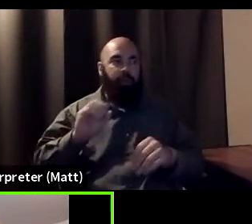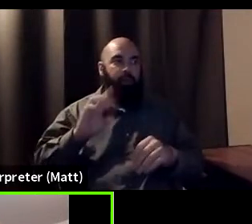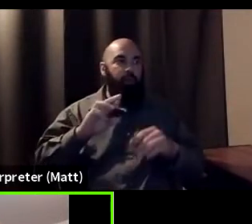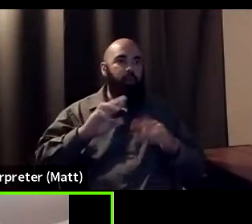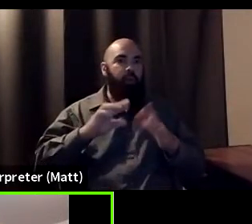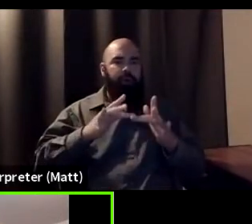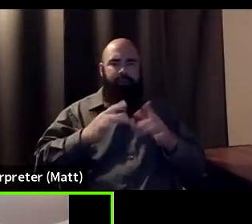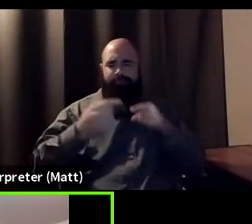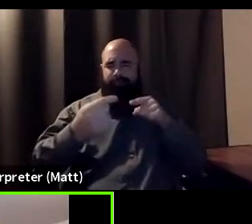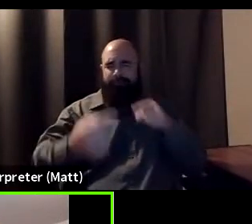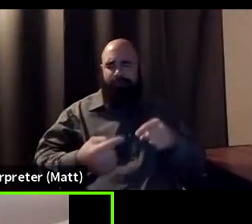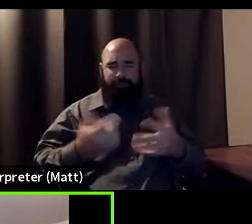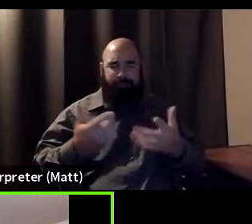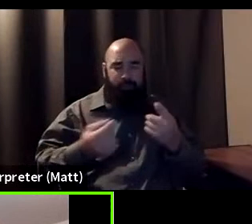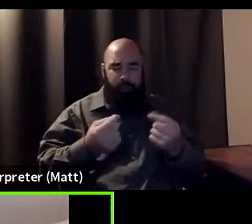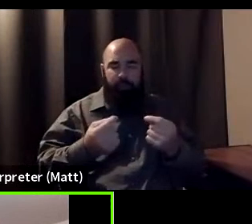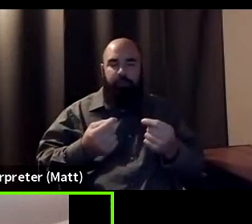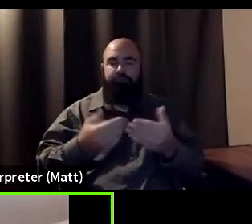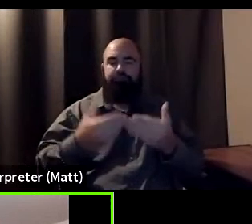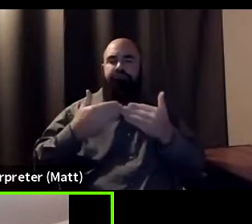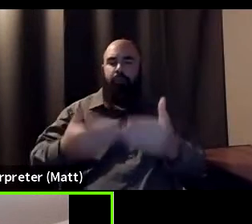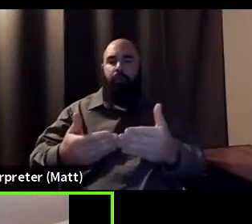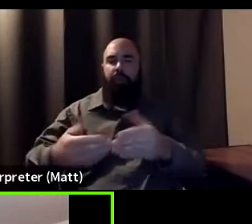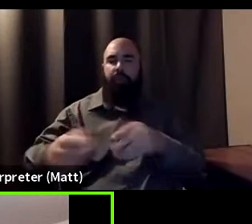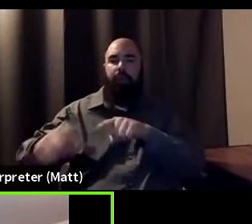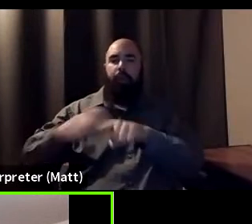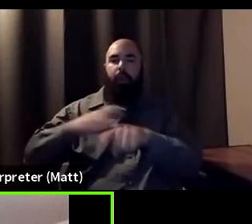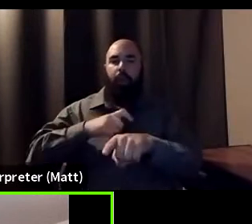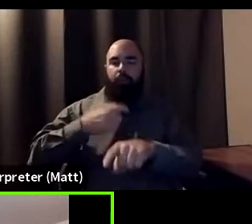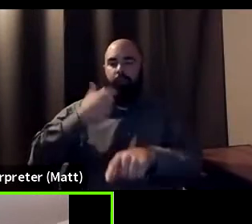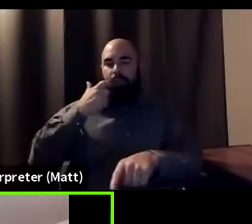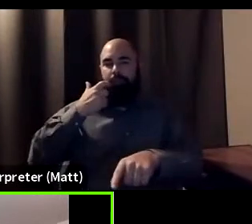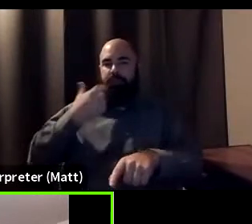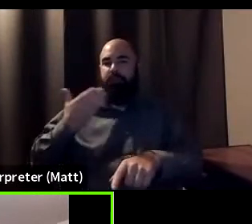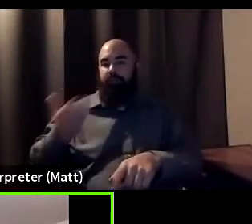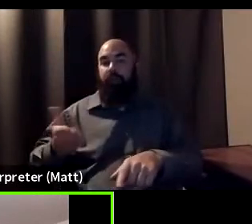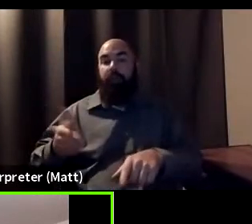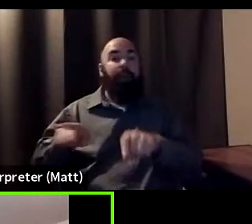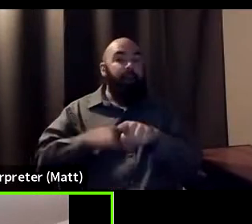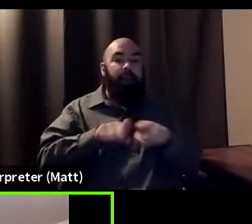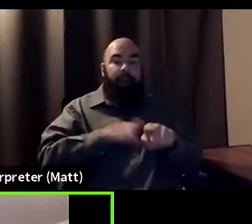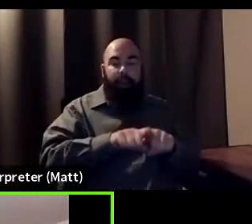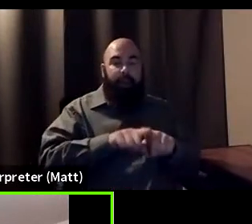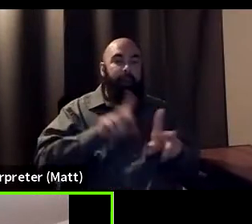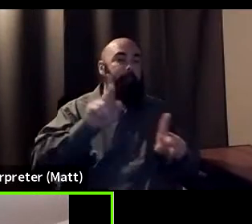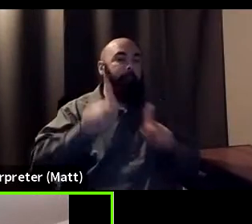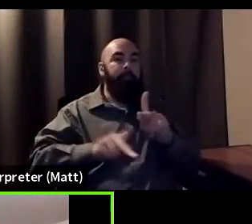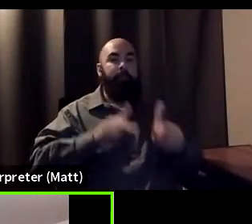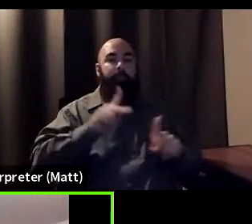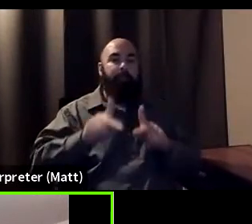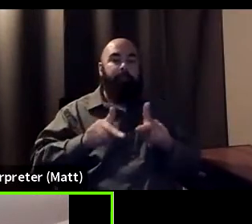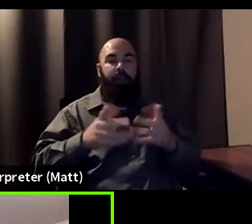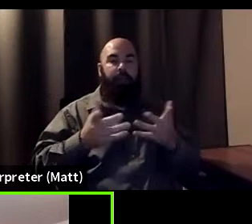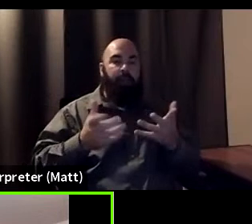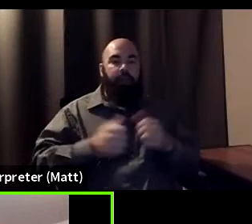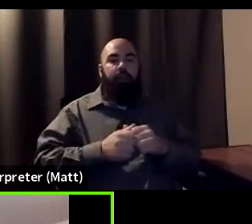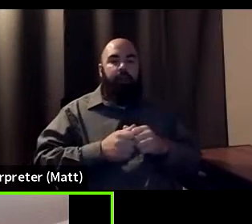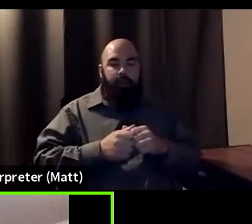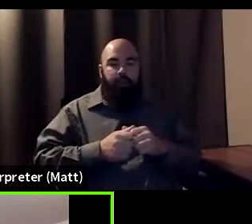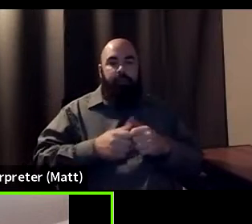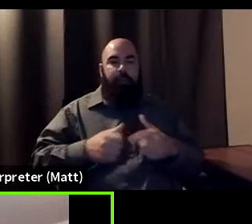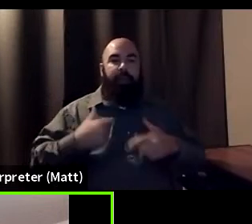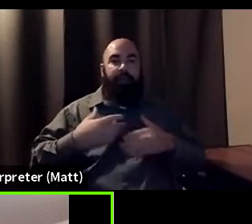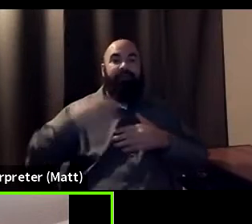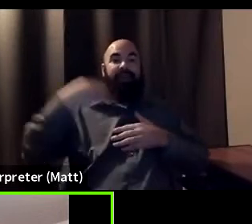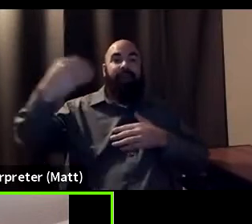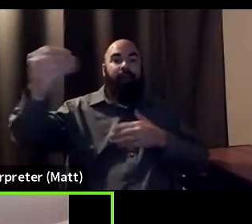savvy, or what we've had is a lot of people who live out of town who are friends or relatives calling for someone who lives in town